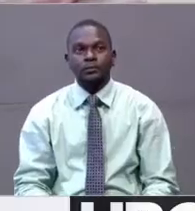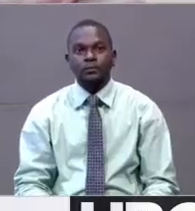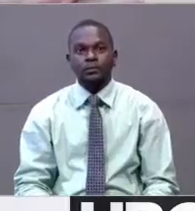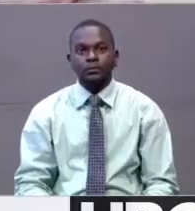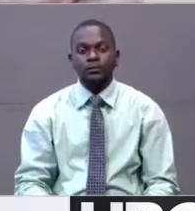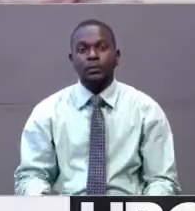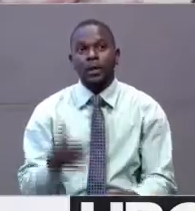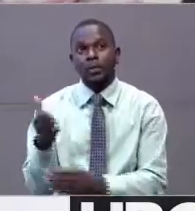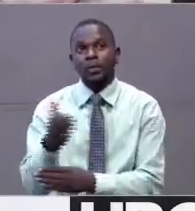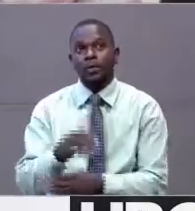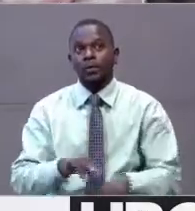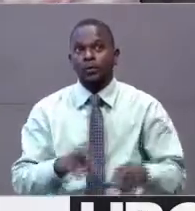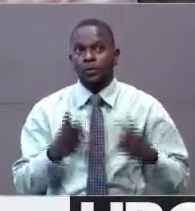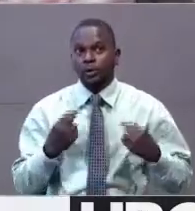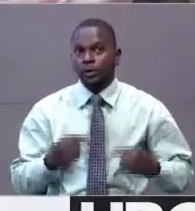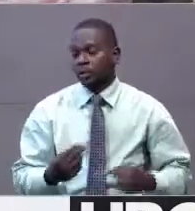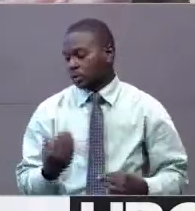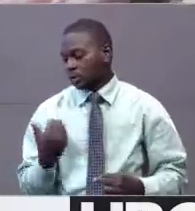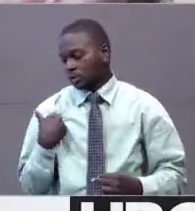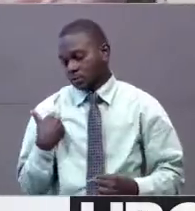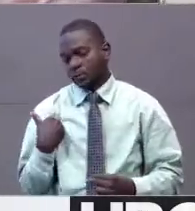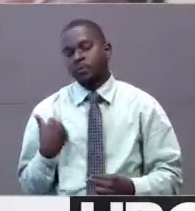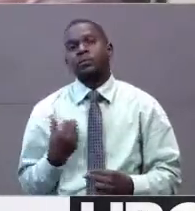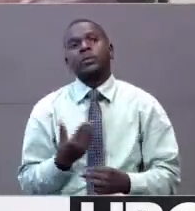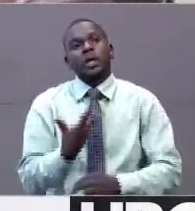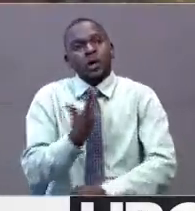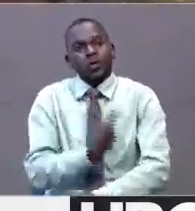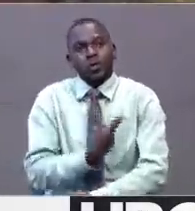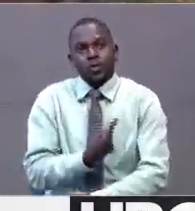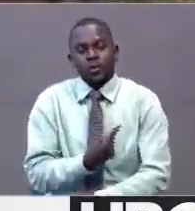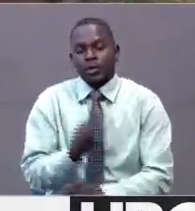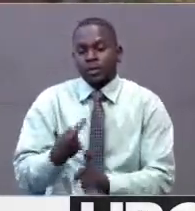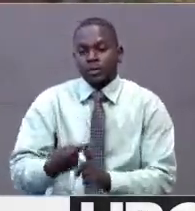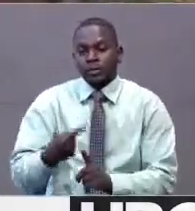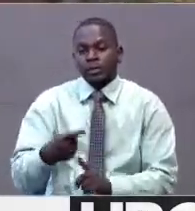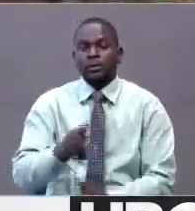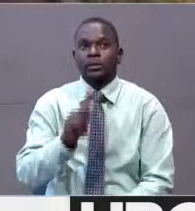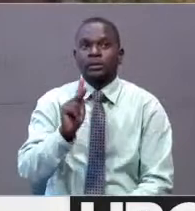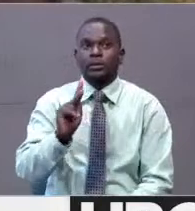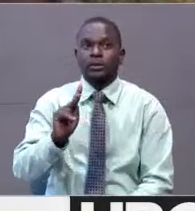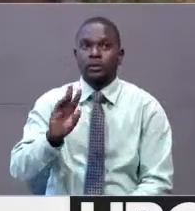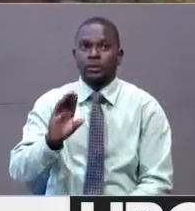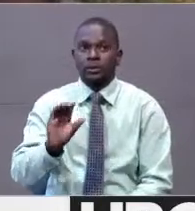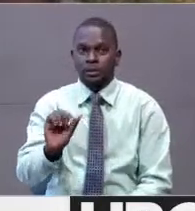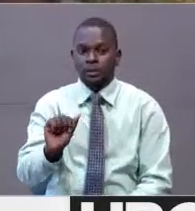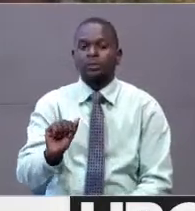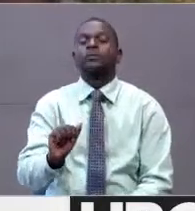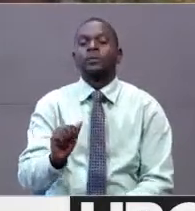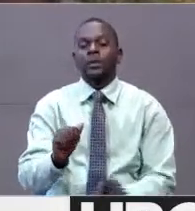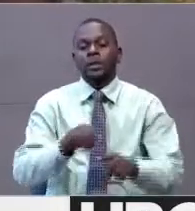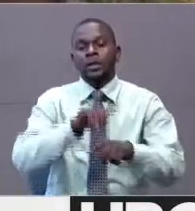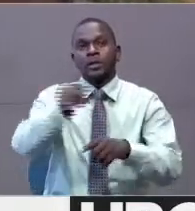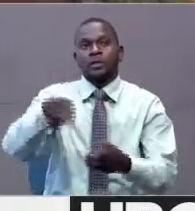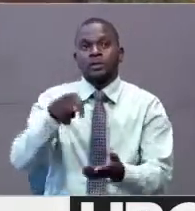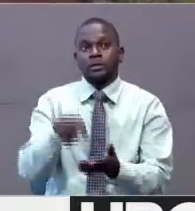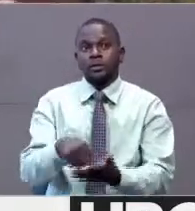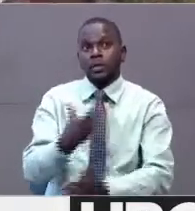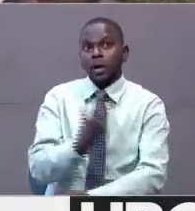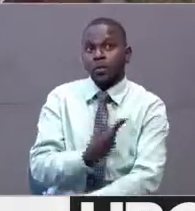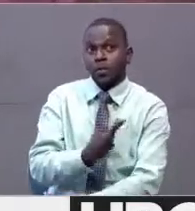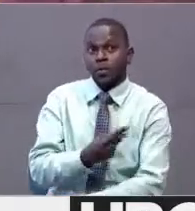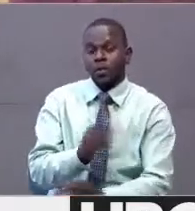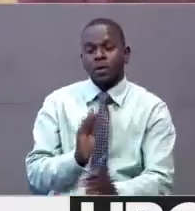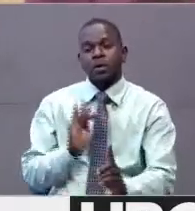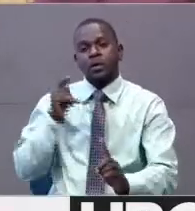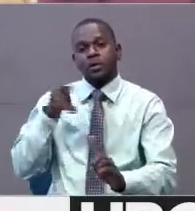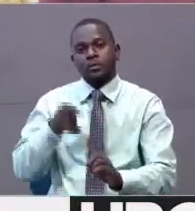The Ministry of Health recently resumed mass vaccination in Kampala Capital City Authority, KCCA, gazetted vaccination centers